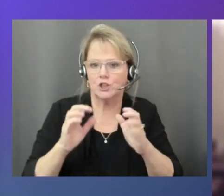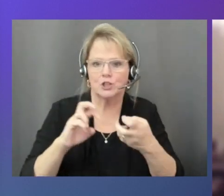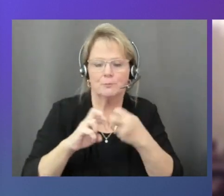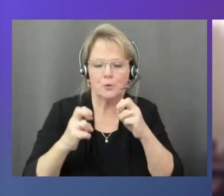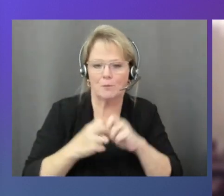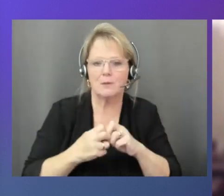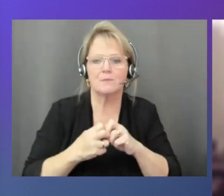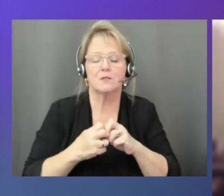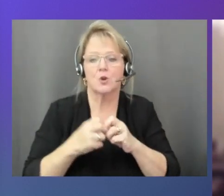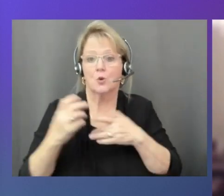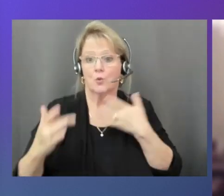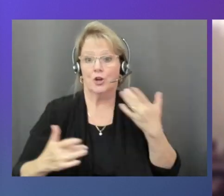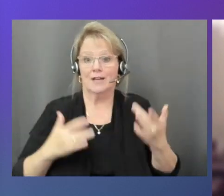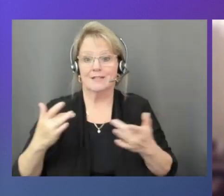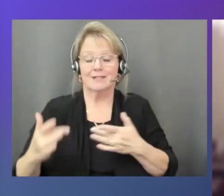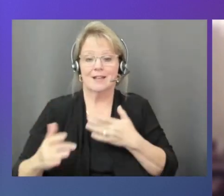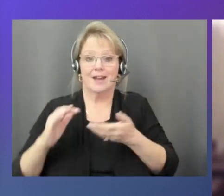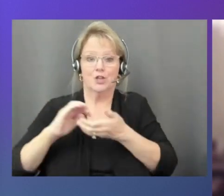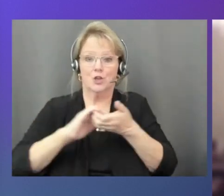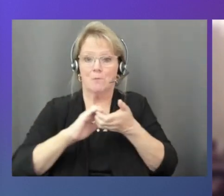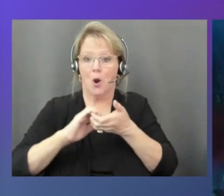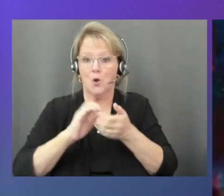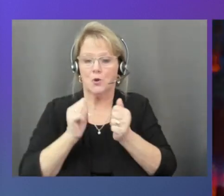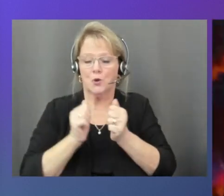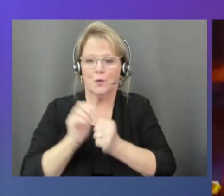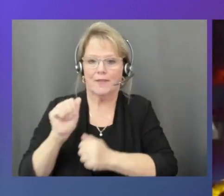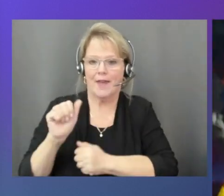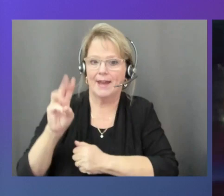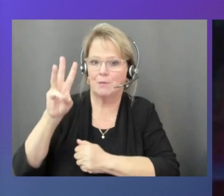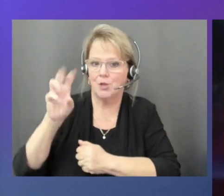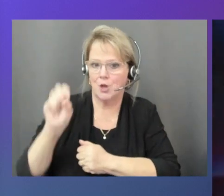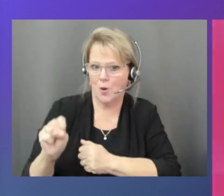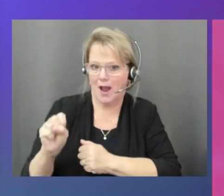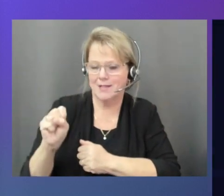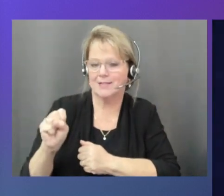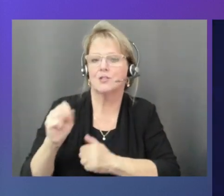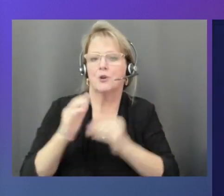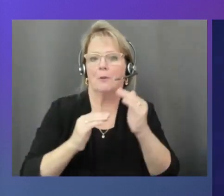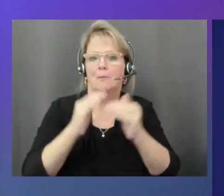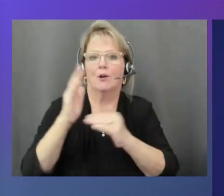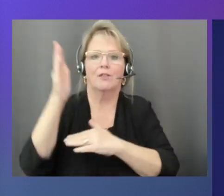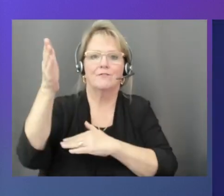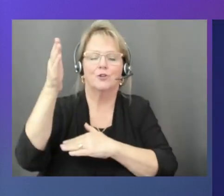continue partnering with AWS to build the future of entertainment technology.